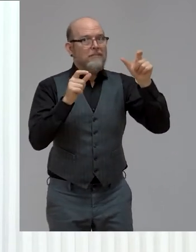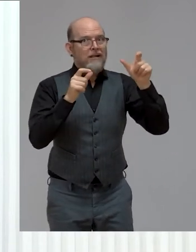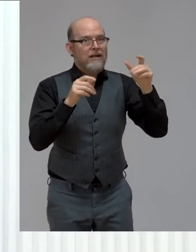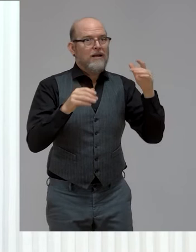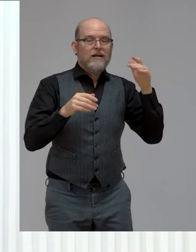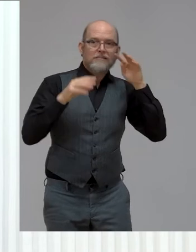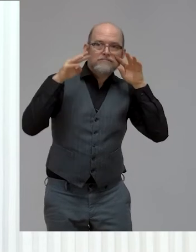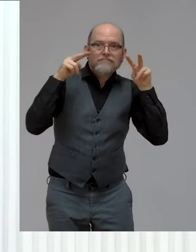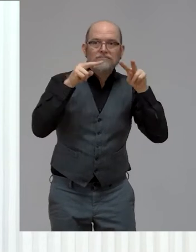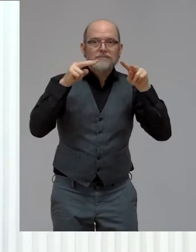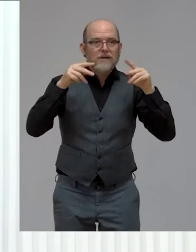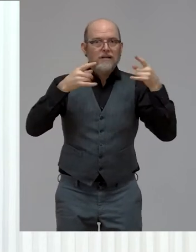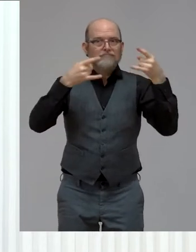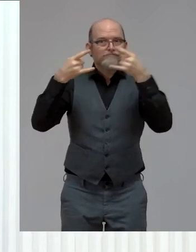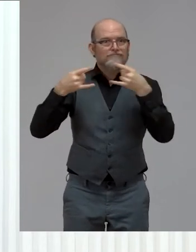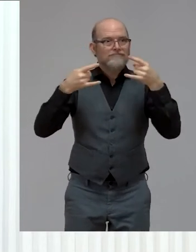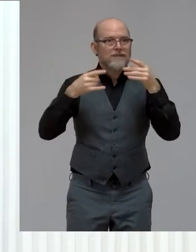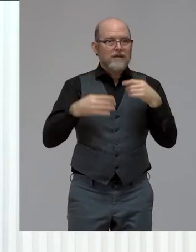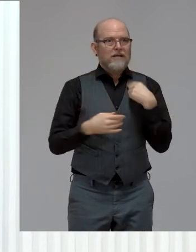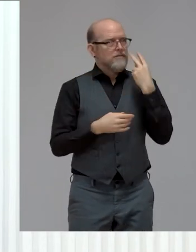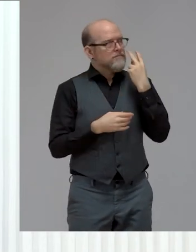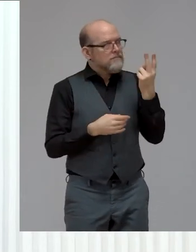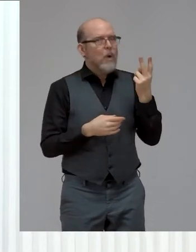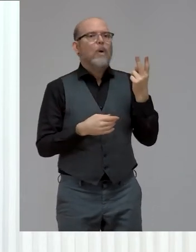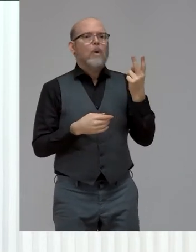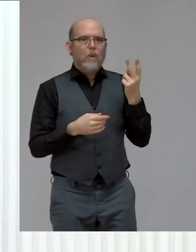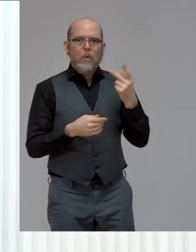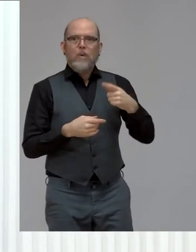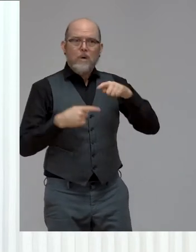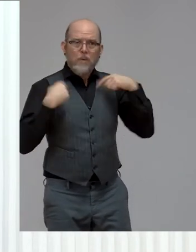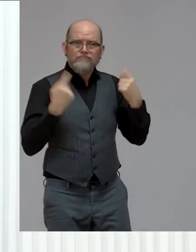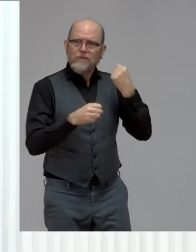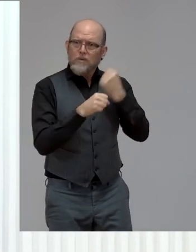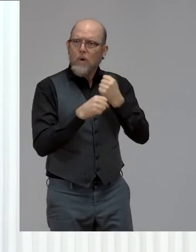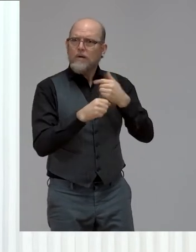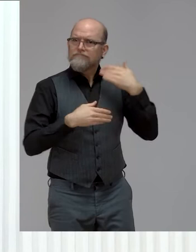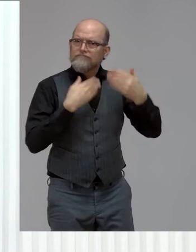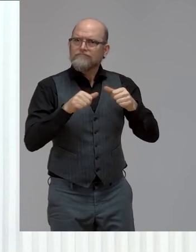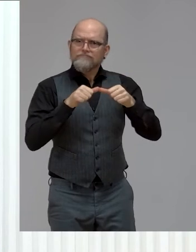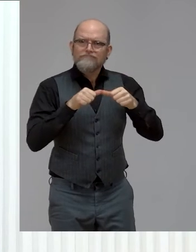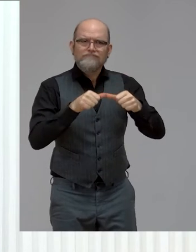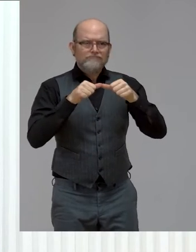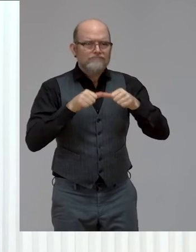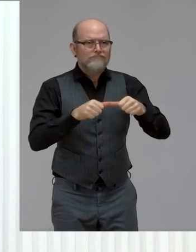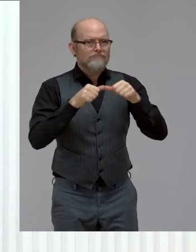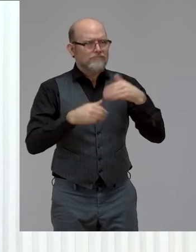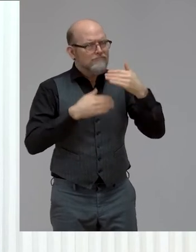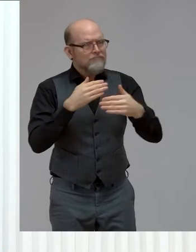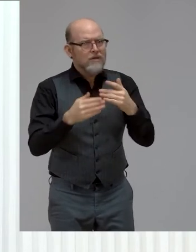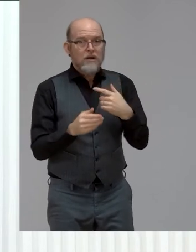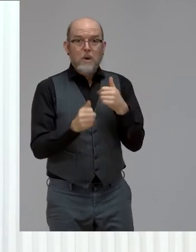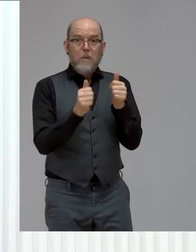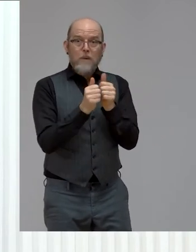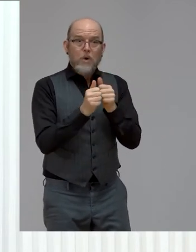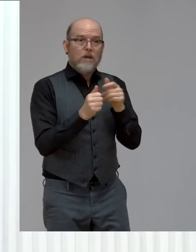to continuing our work together, but also to create further partnerships in the future that